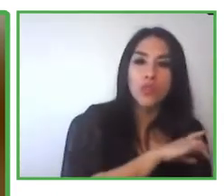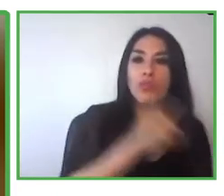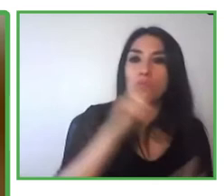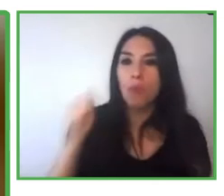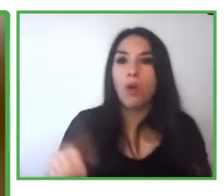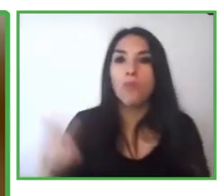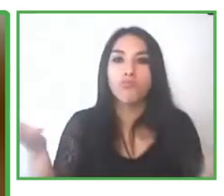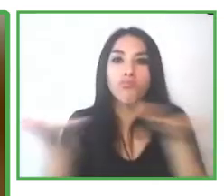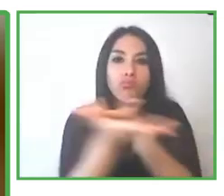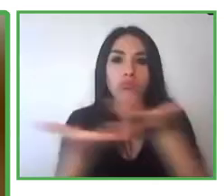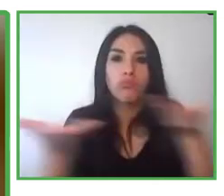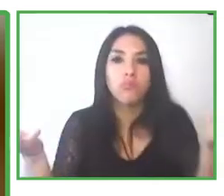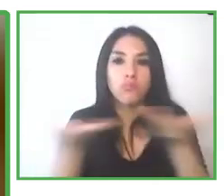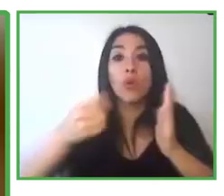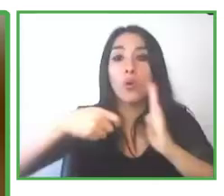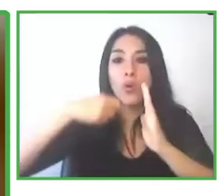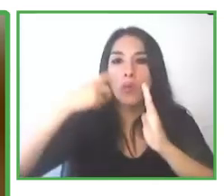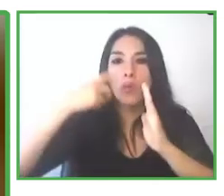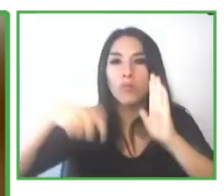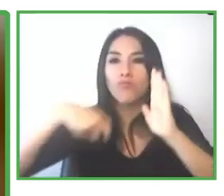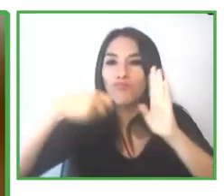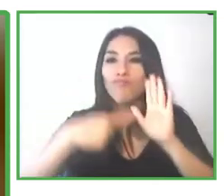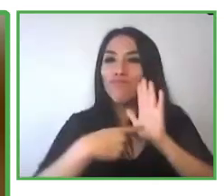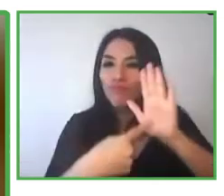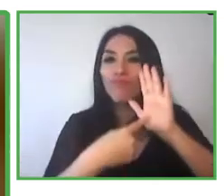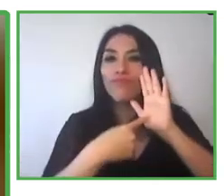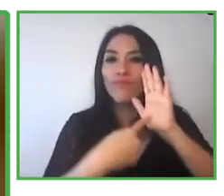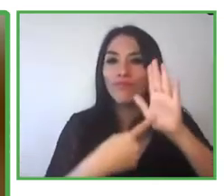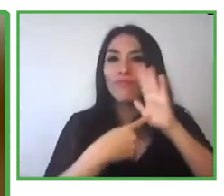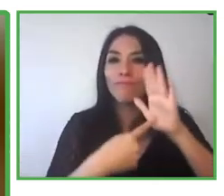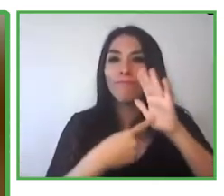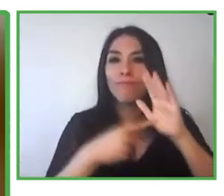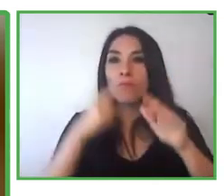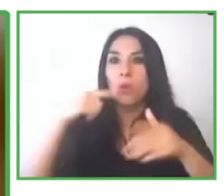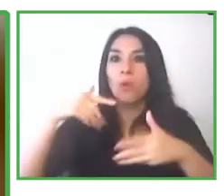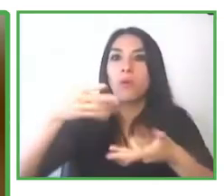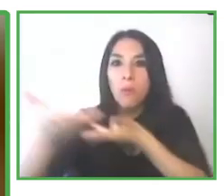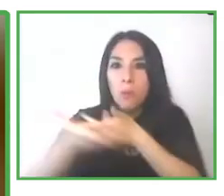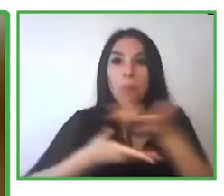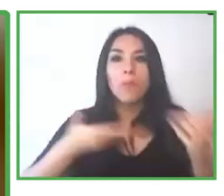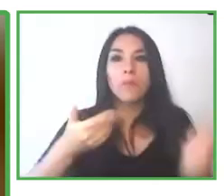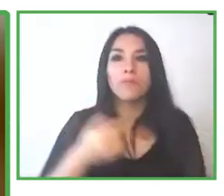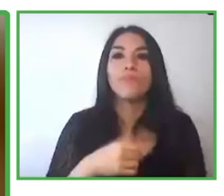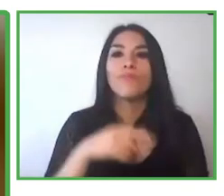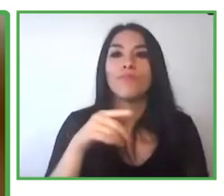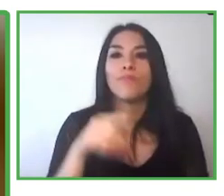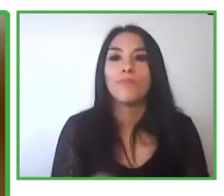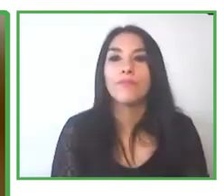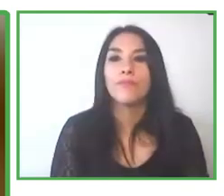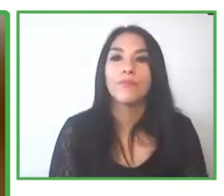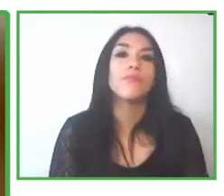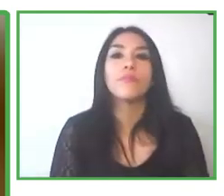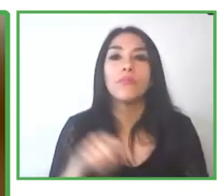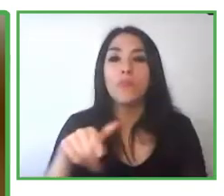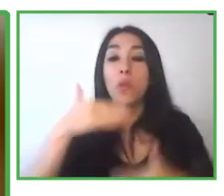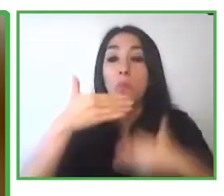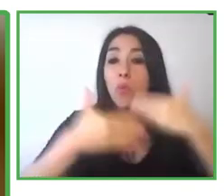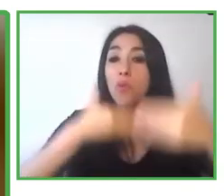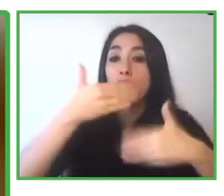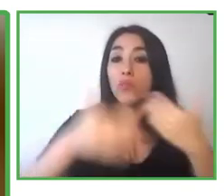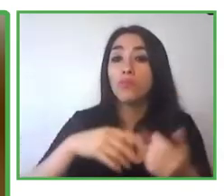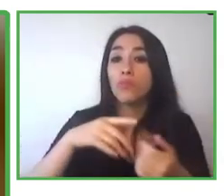to value and evaluate the project, to assess and evaluate the project and